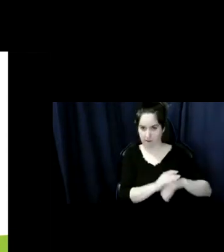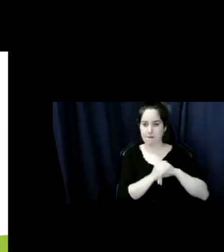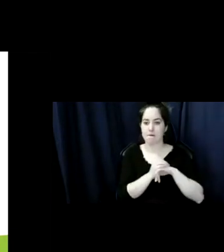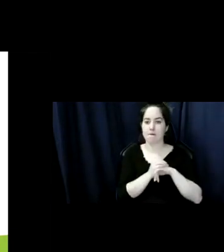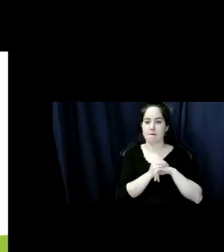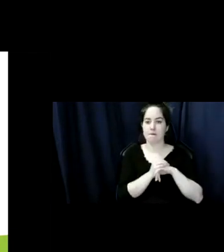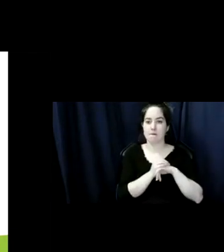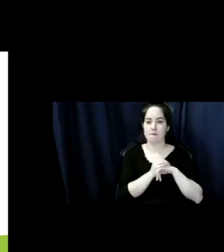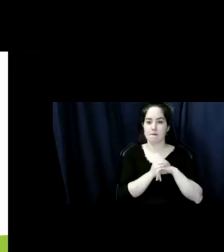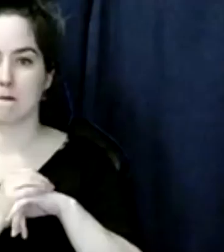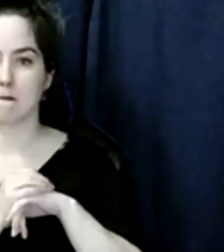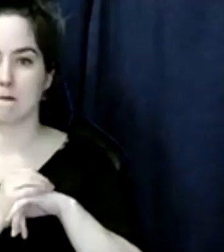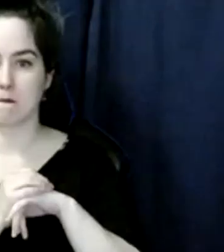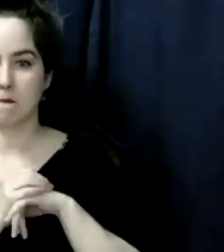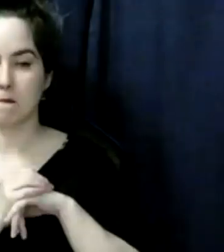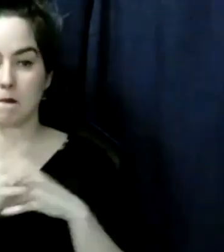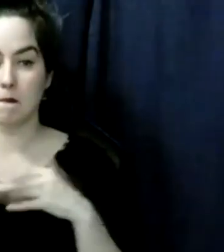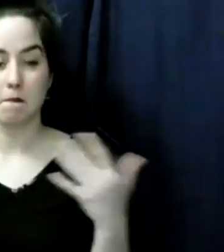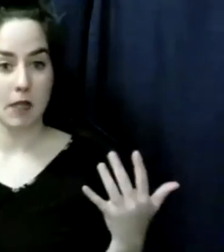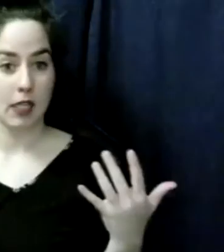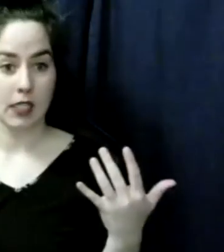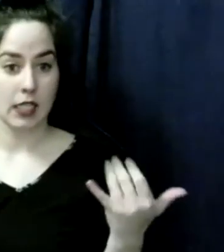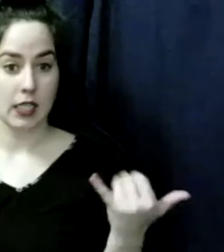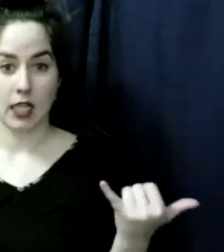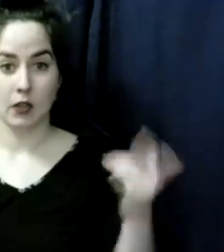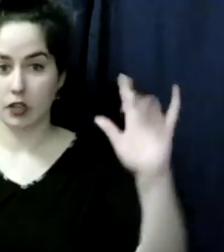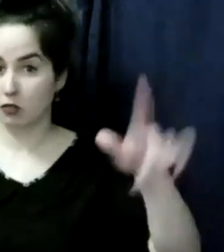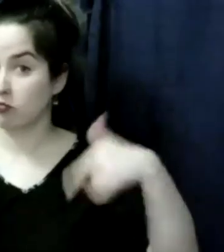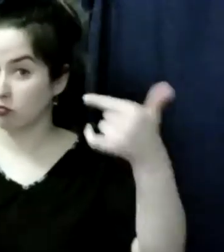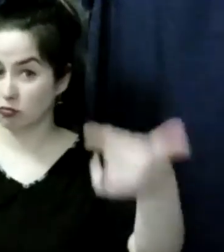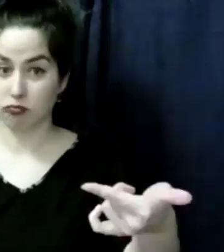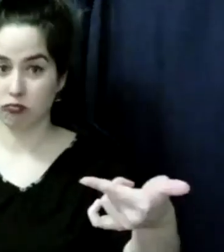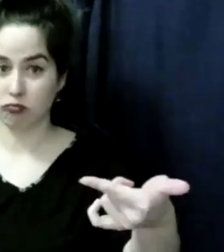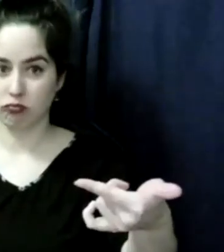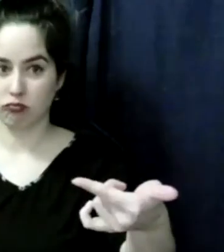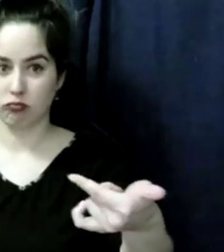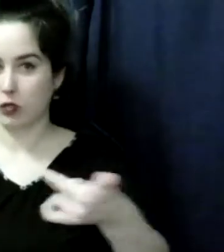and we'll just open it up to questions now.